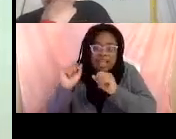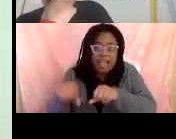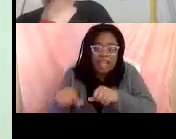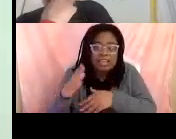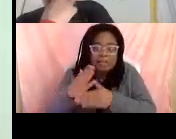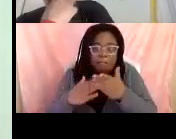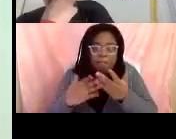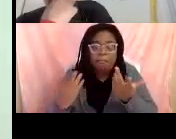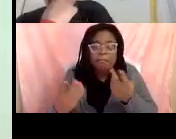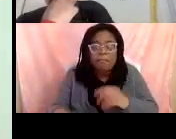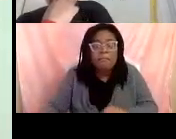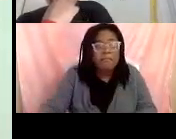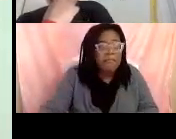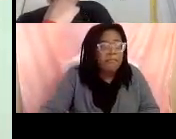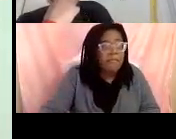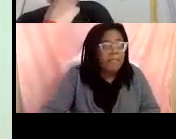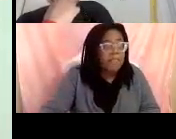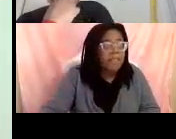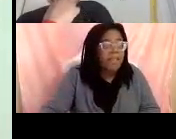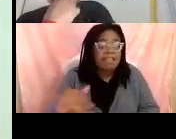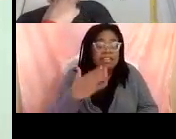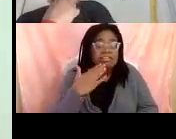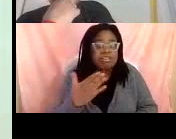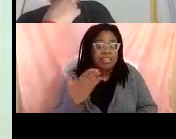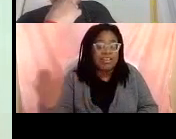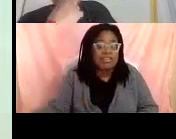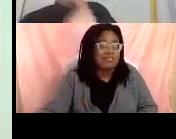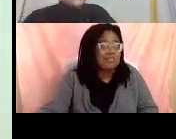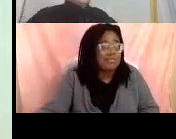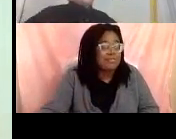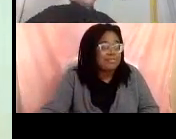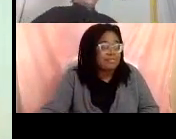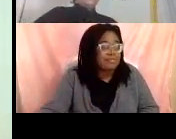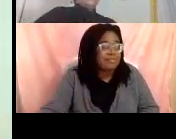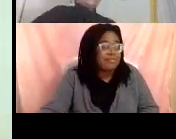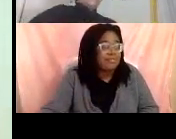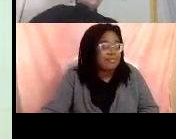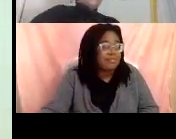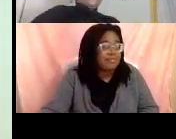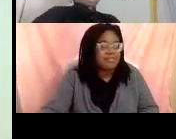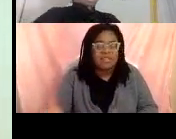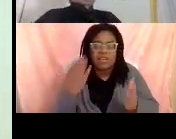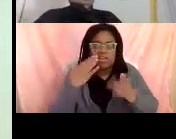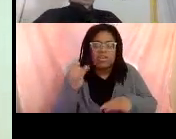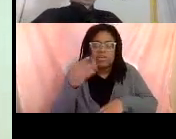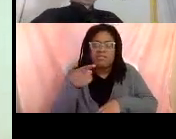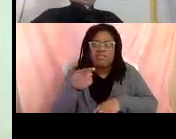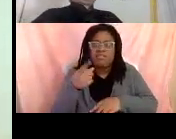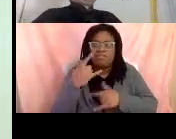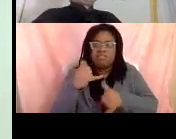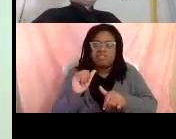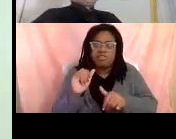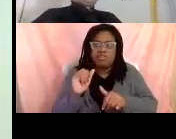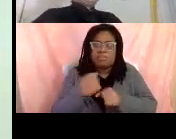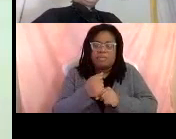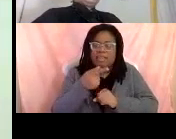is a good thing. I don't know if they're still making these, but I've seen in the